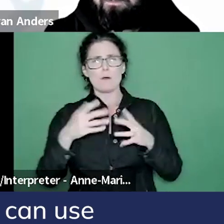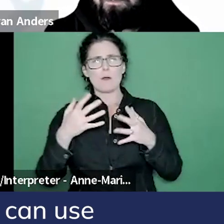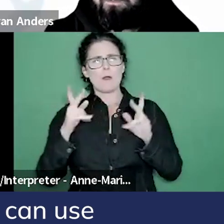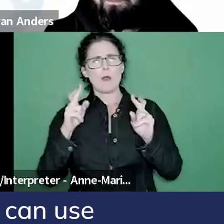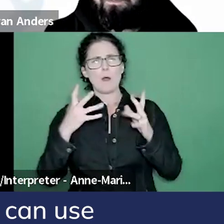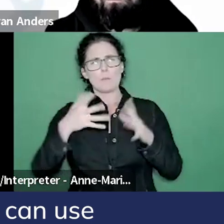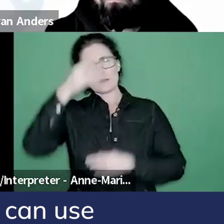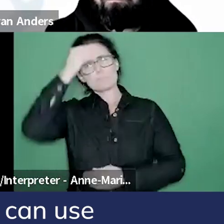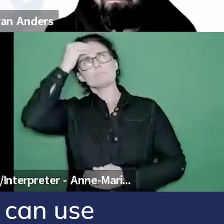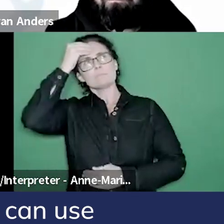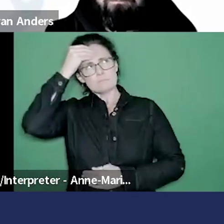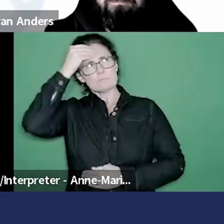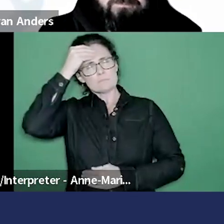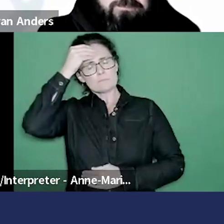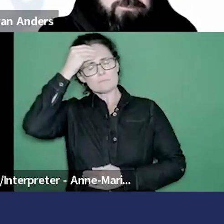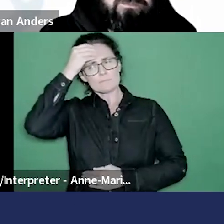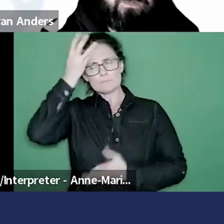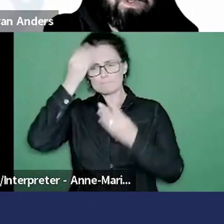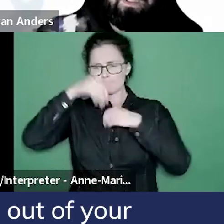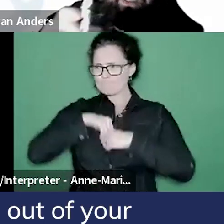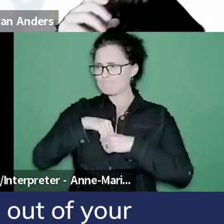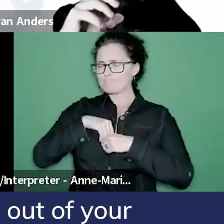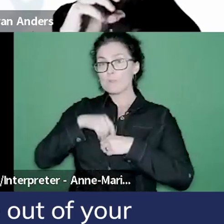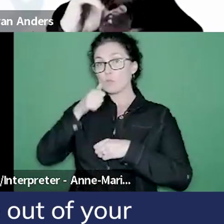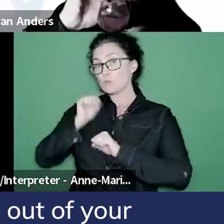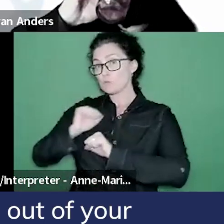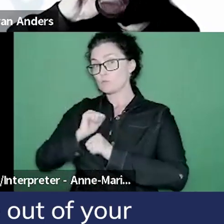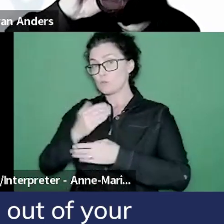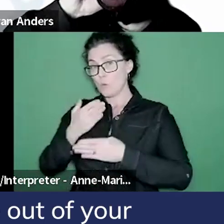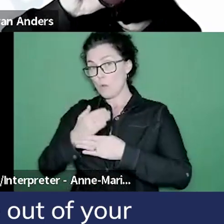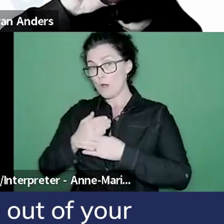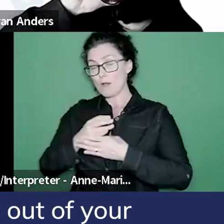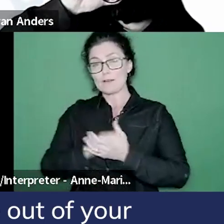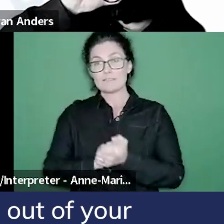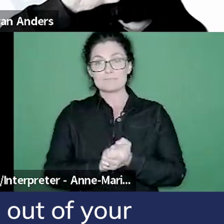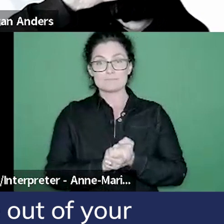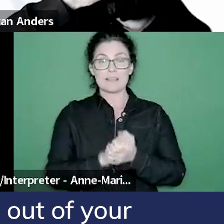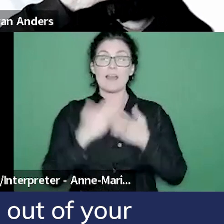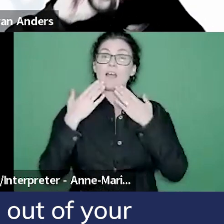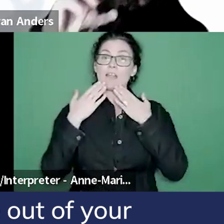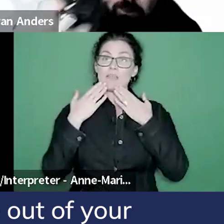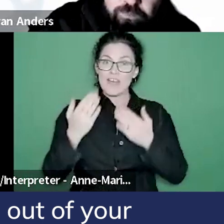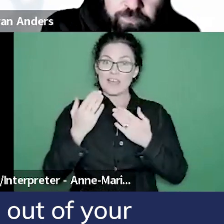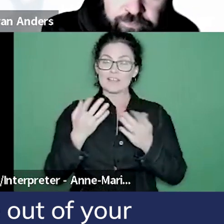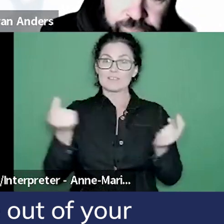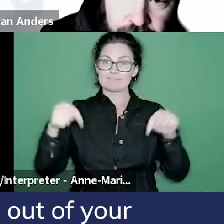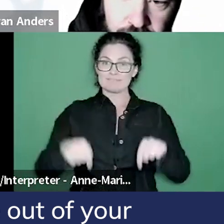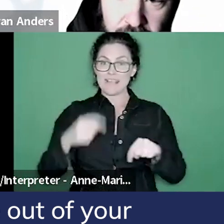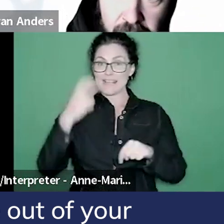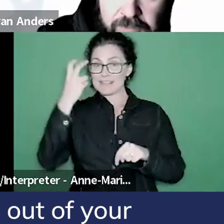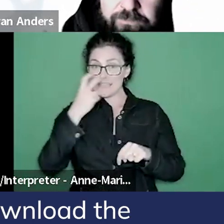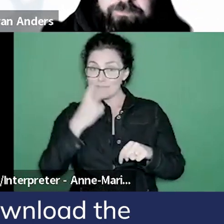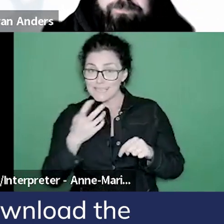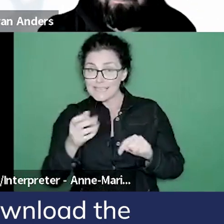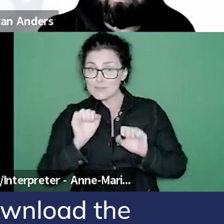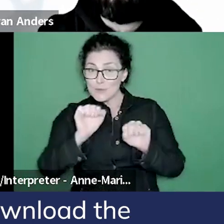will be helpful to your practice. But really appreciate you taking the time out of your evening to join us for this